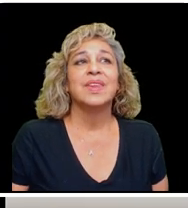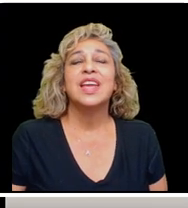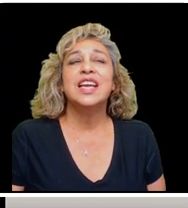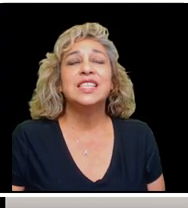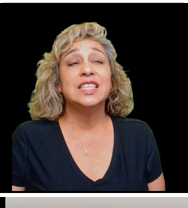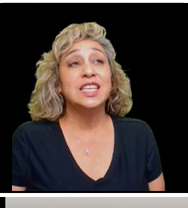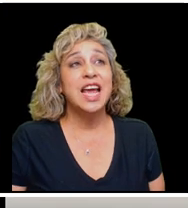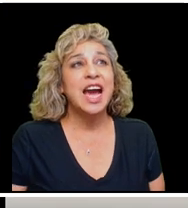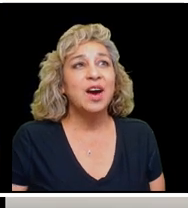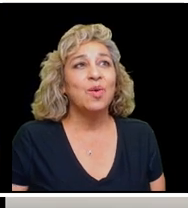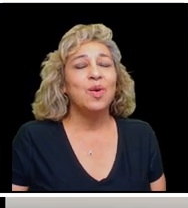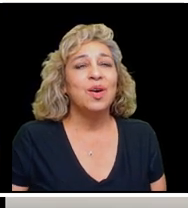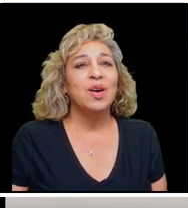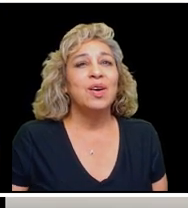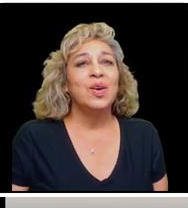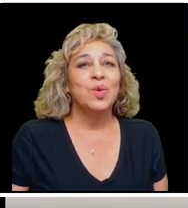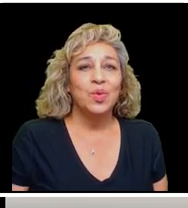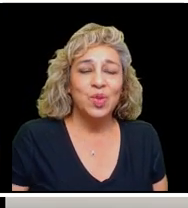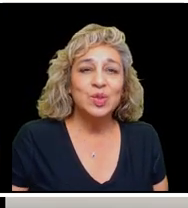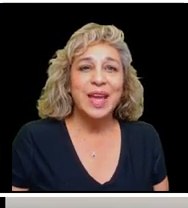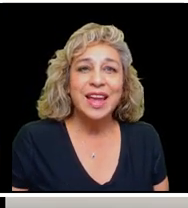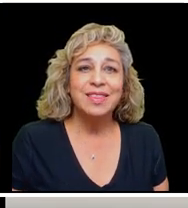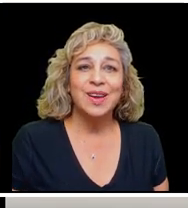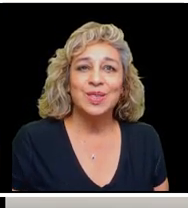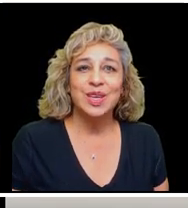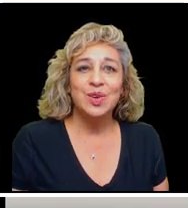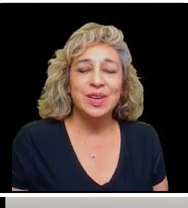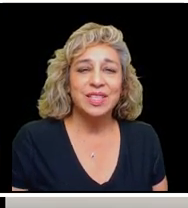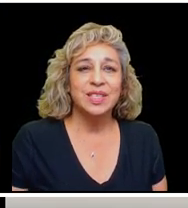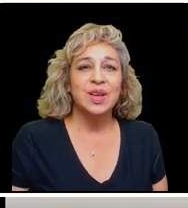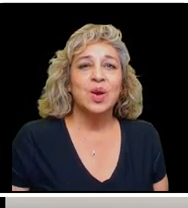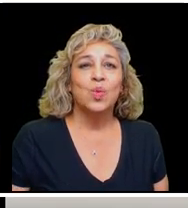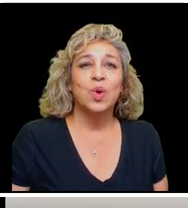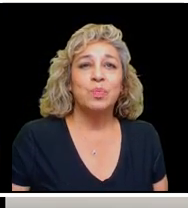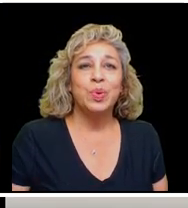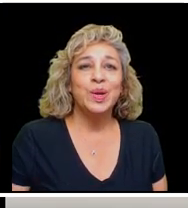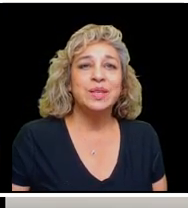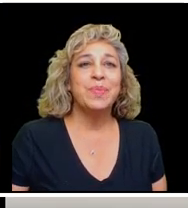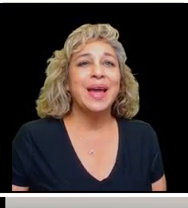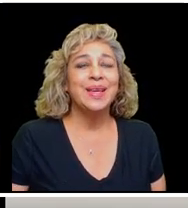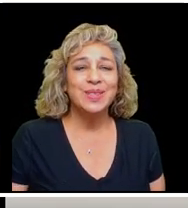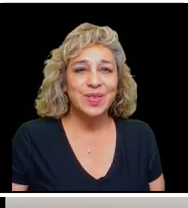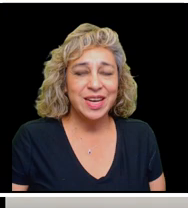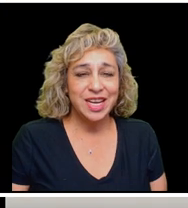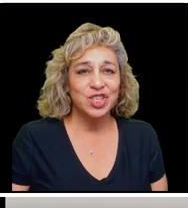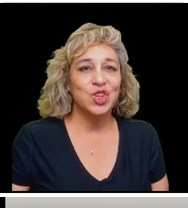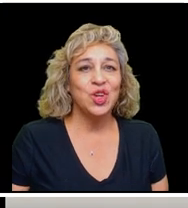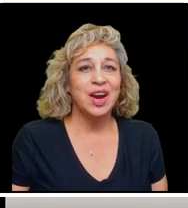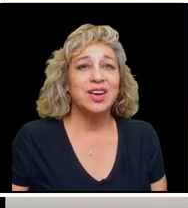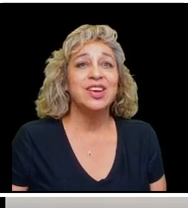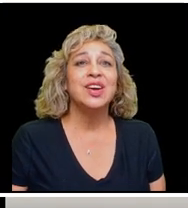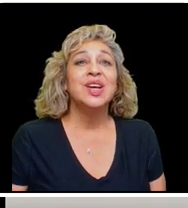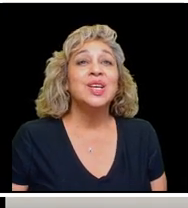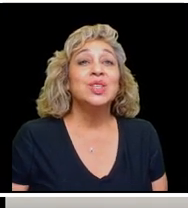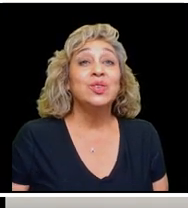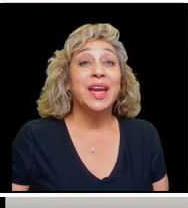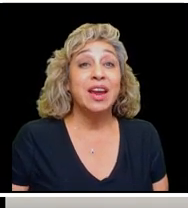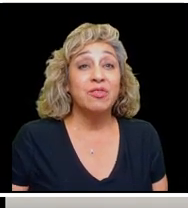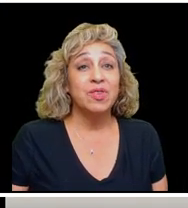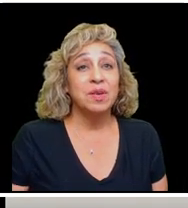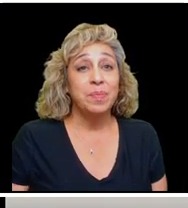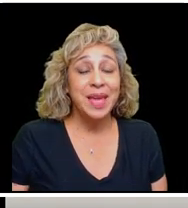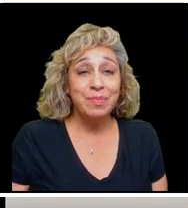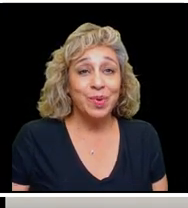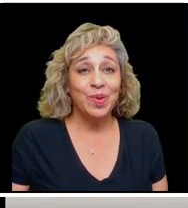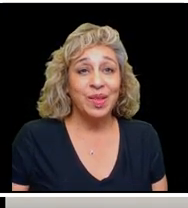he says now those 8,000 units were put back into the National Guard to